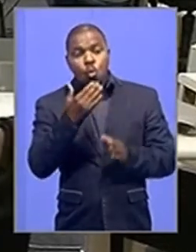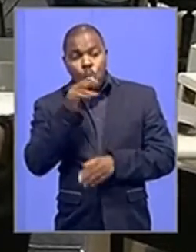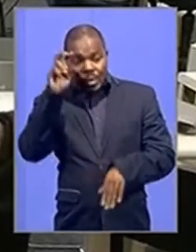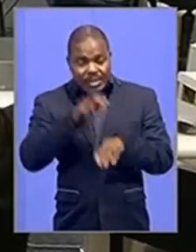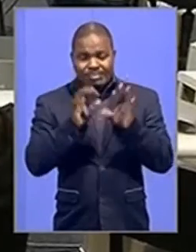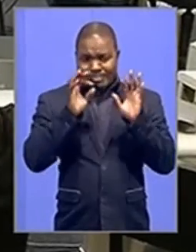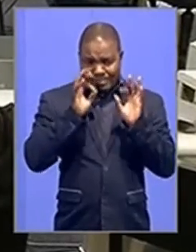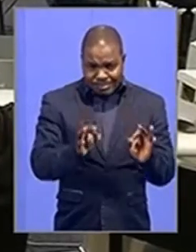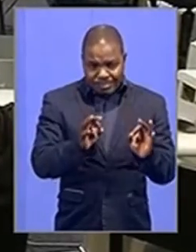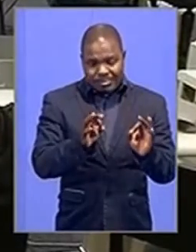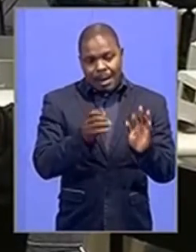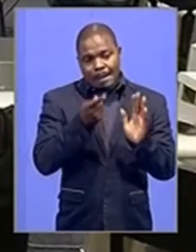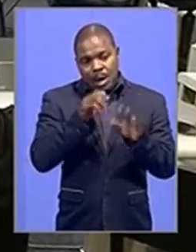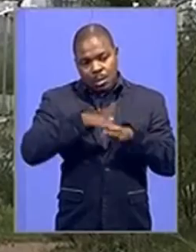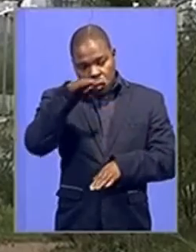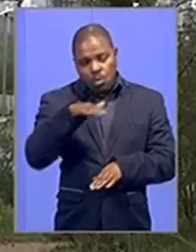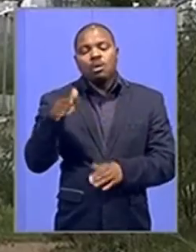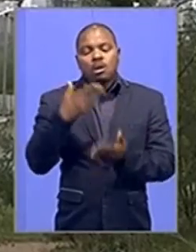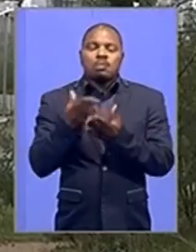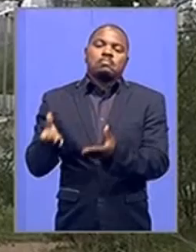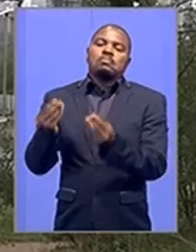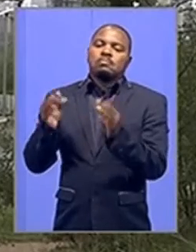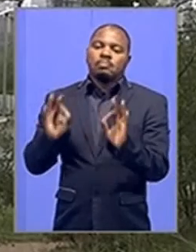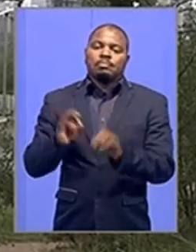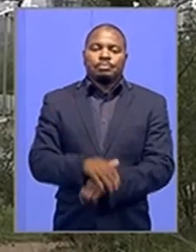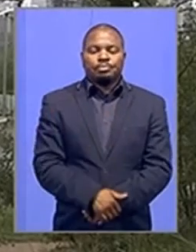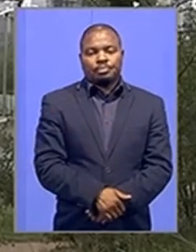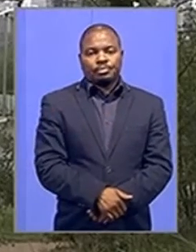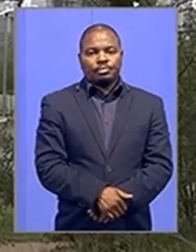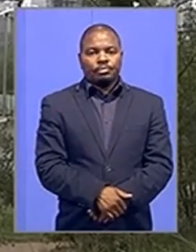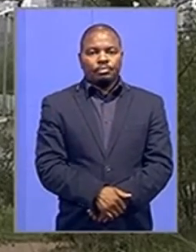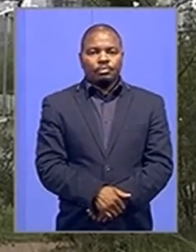ya madi a tulositsweng ba fitlhela. Molemo one motho SABC News, Pretoria.